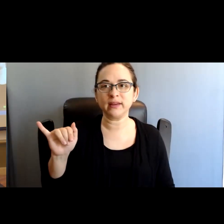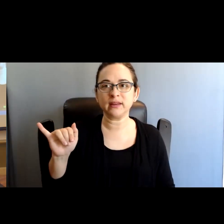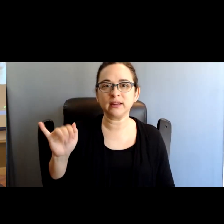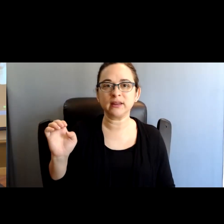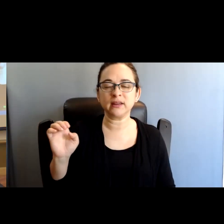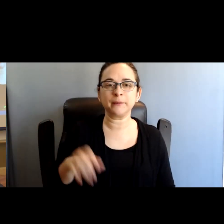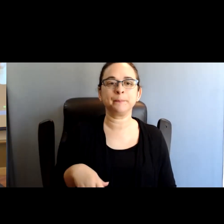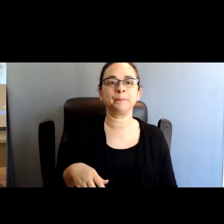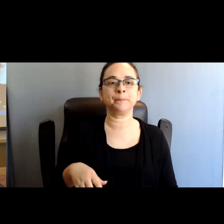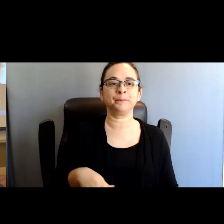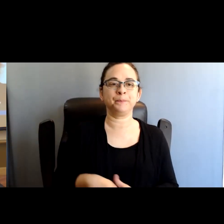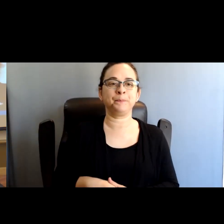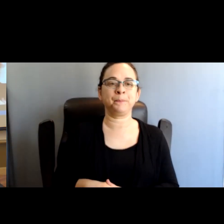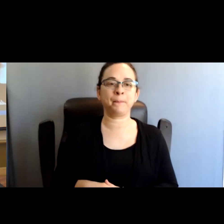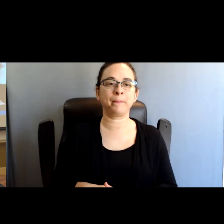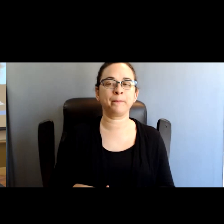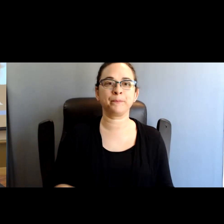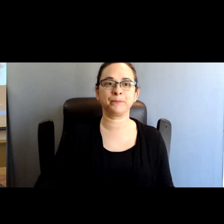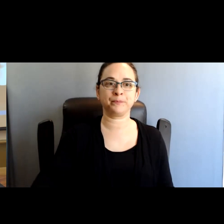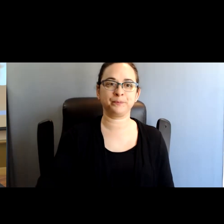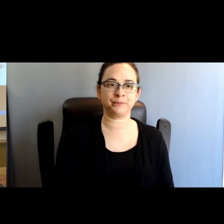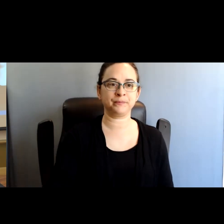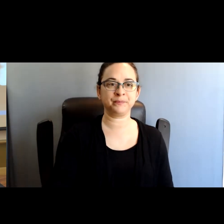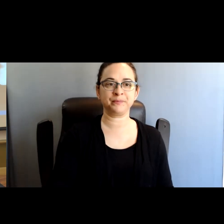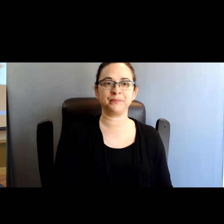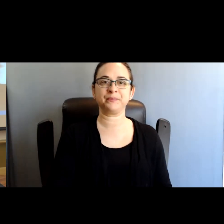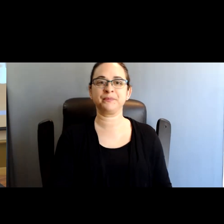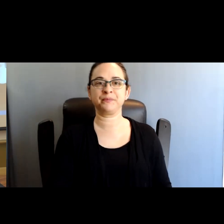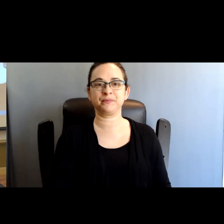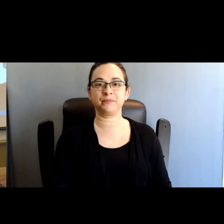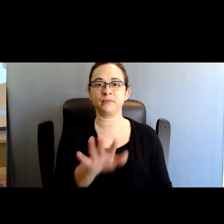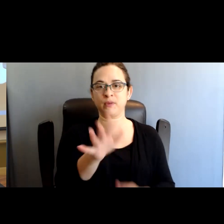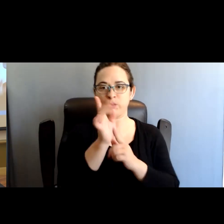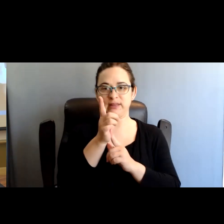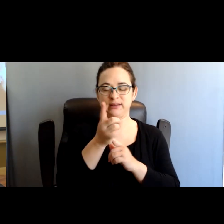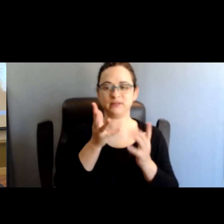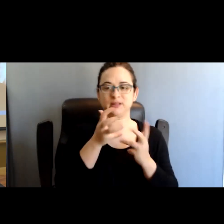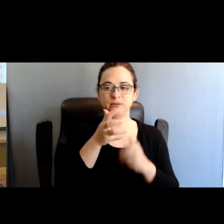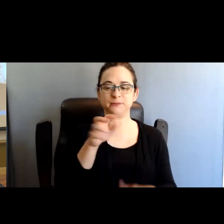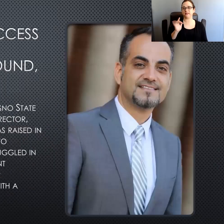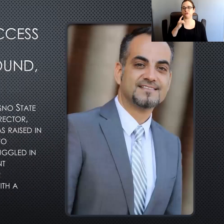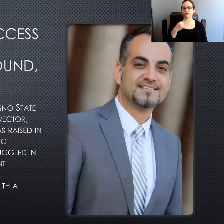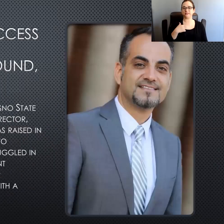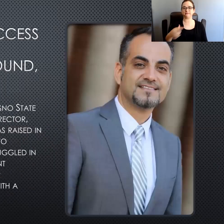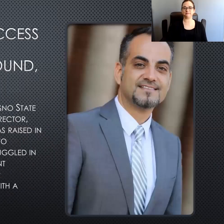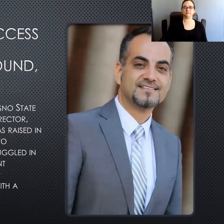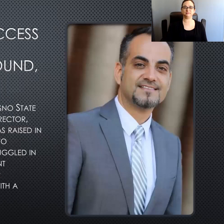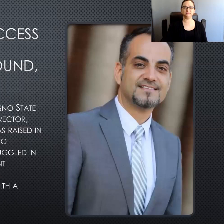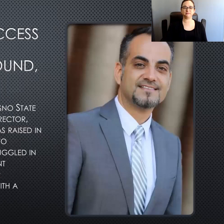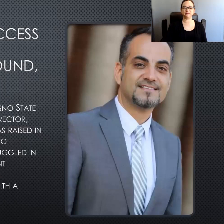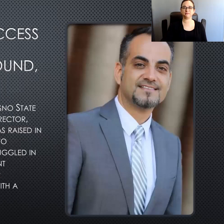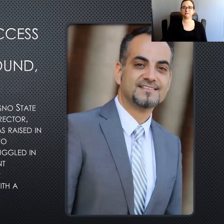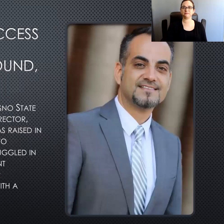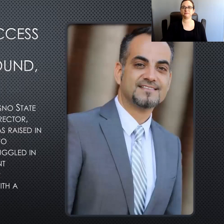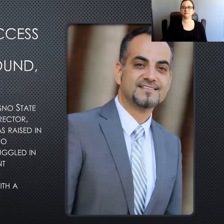Thank you, Lily. All right, give me 1 second and we're going to transition to my PowerPoint. Good morning,